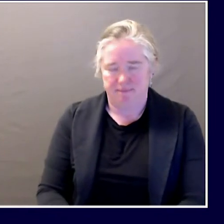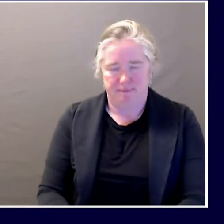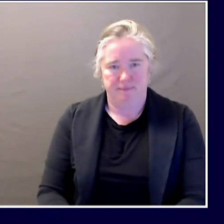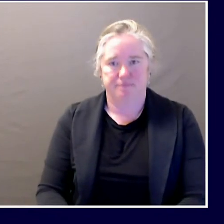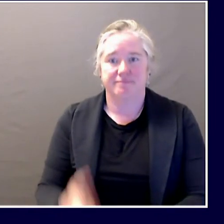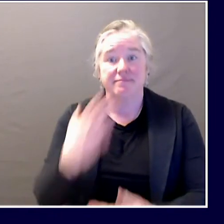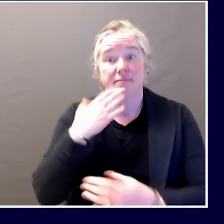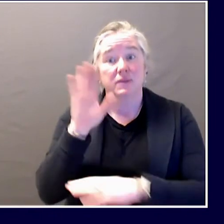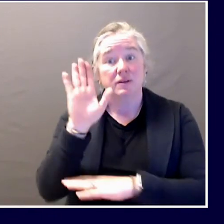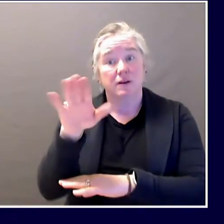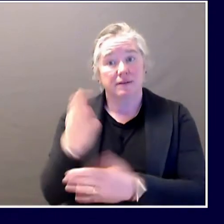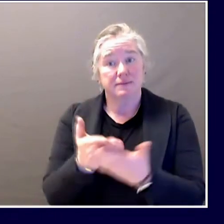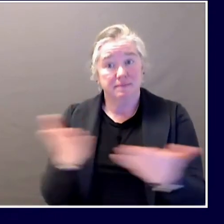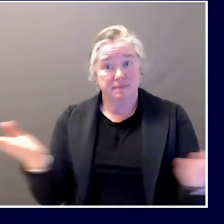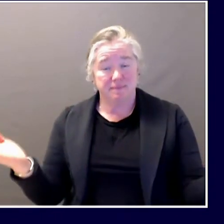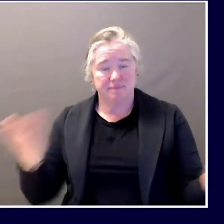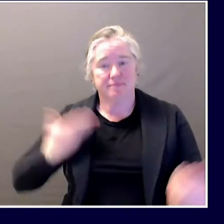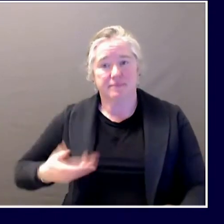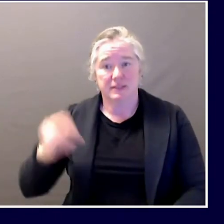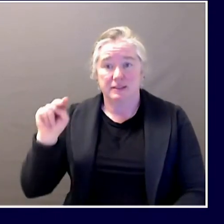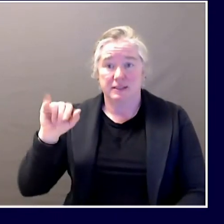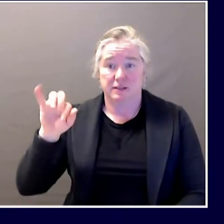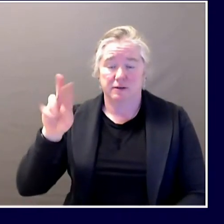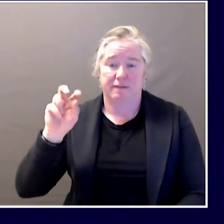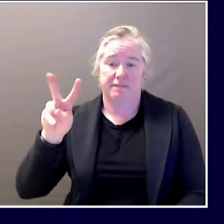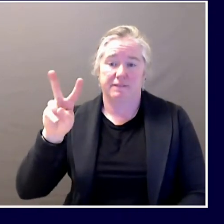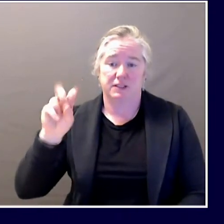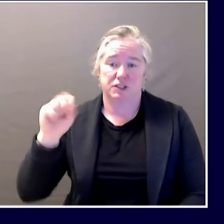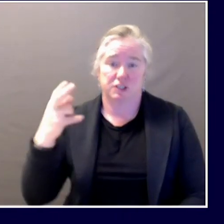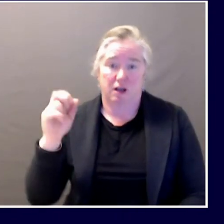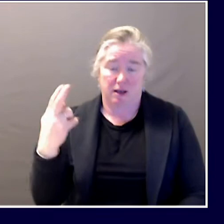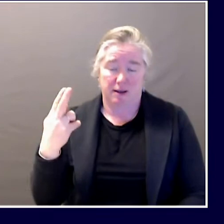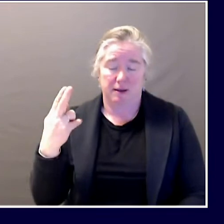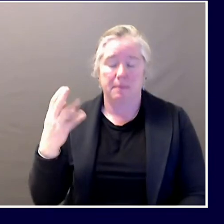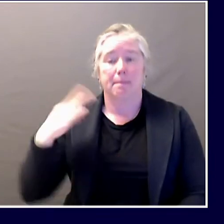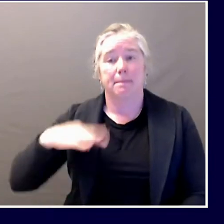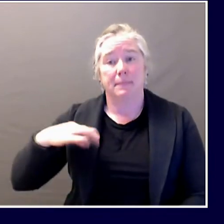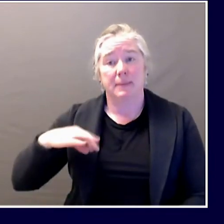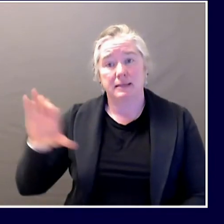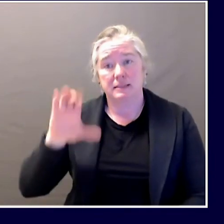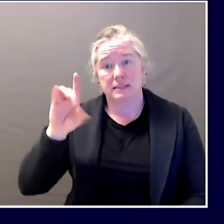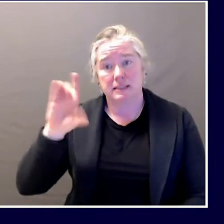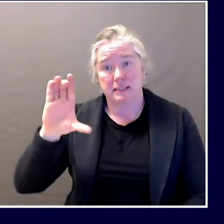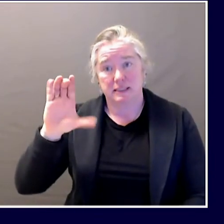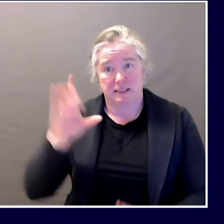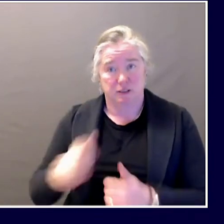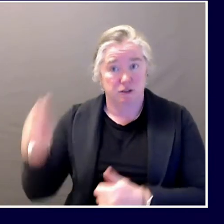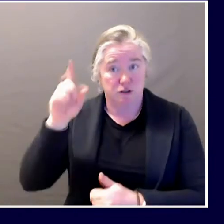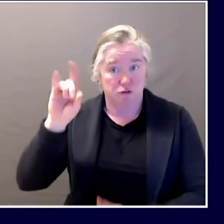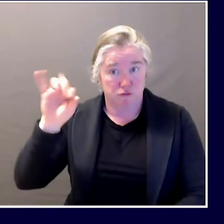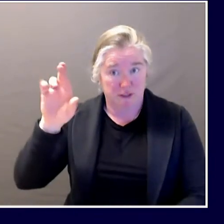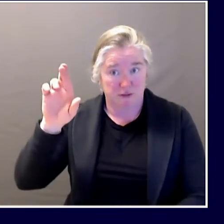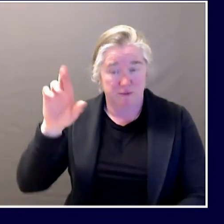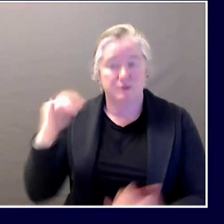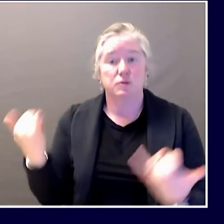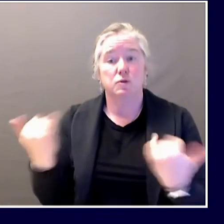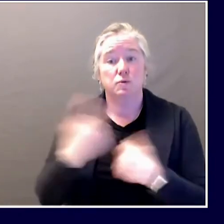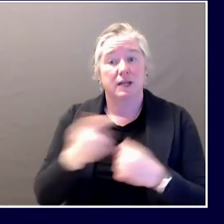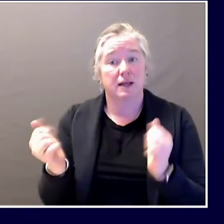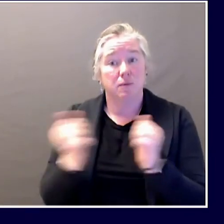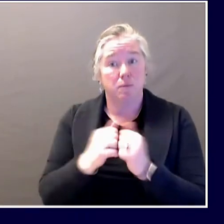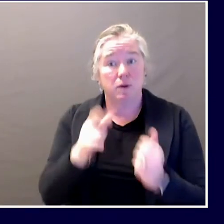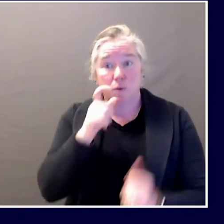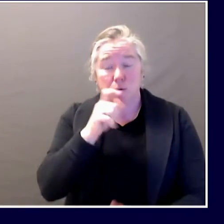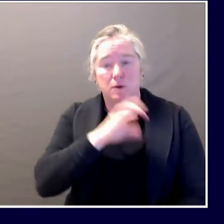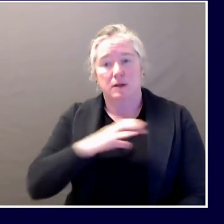Good afternoon, everyone. I'm Nirav Shah, the Director of Maine Center for Disease Control and Prevention. I am joined this afternoon by Commissioner